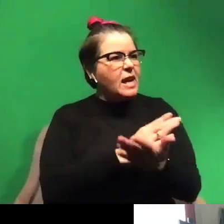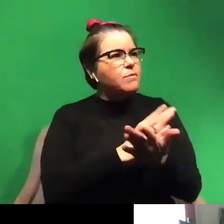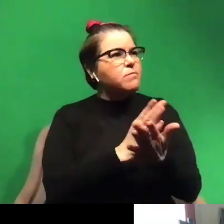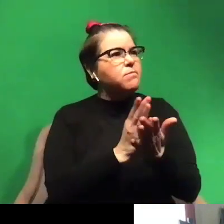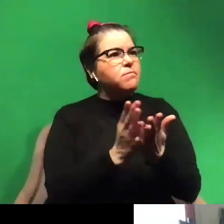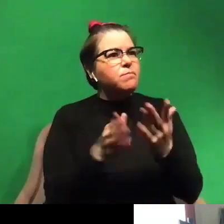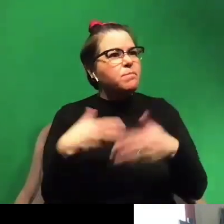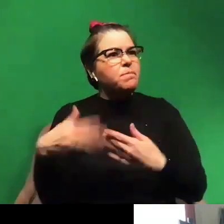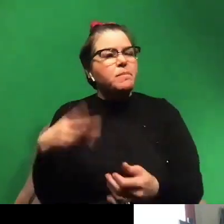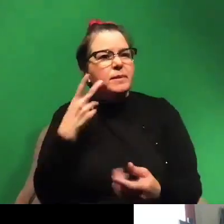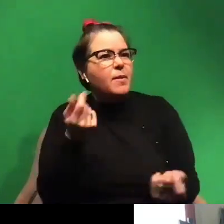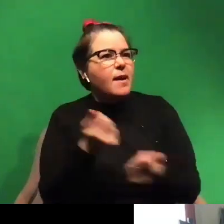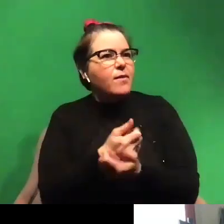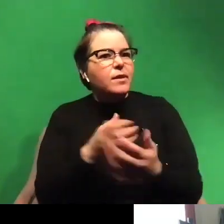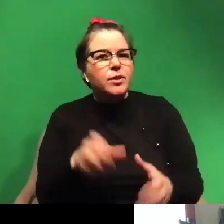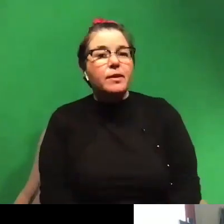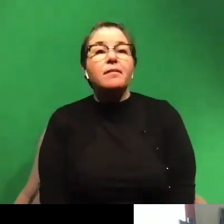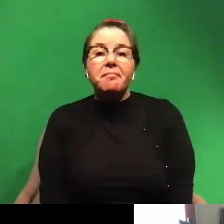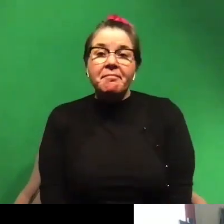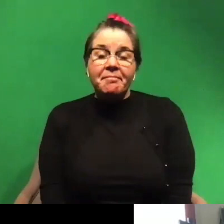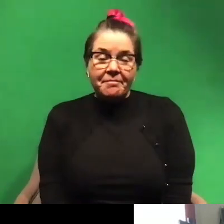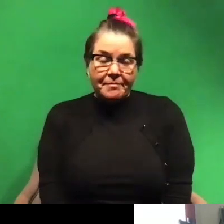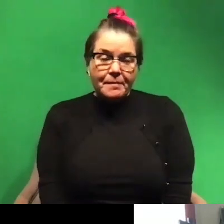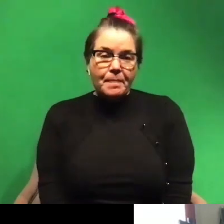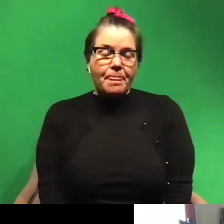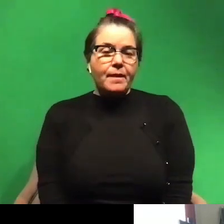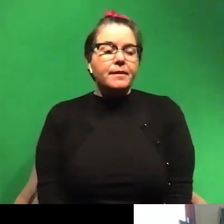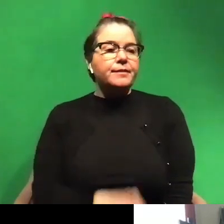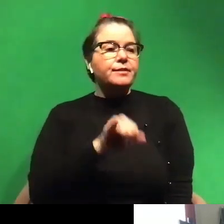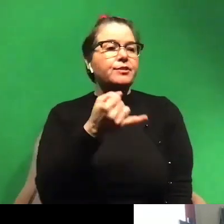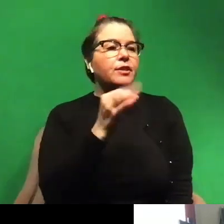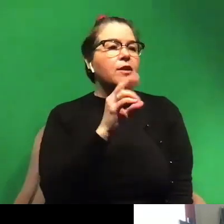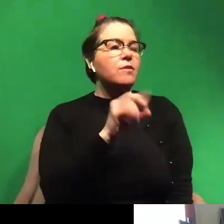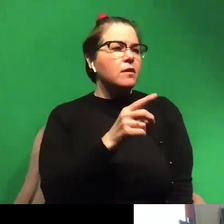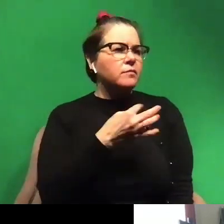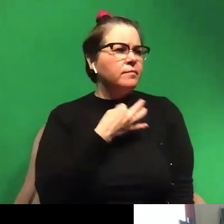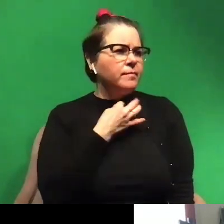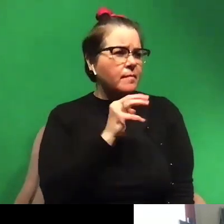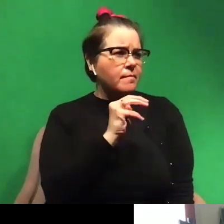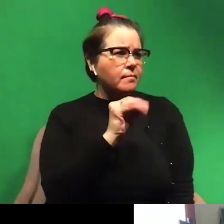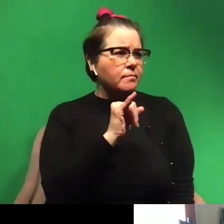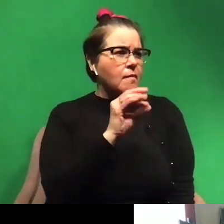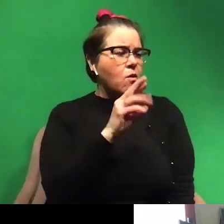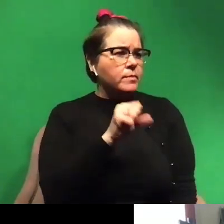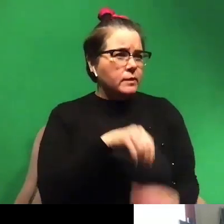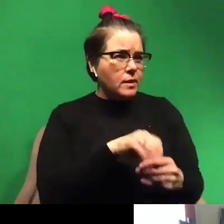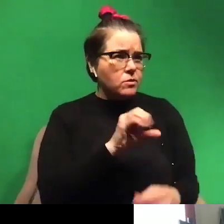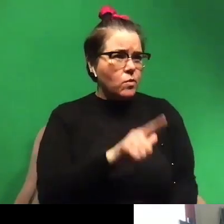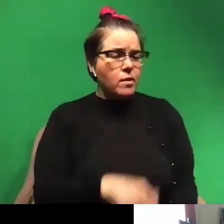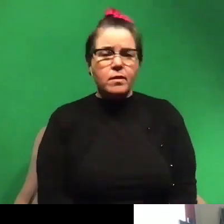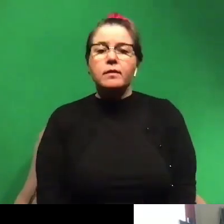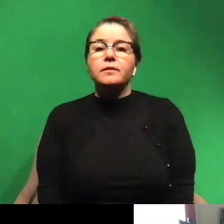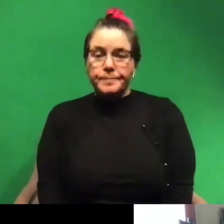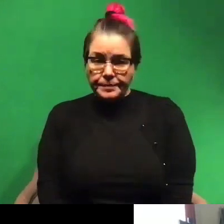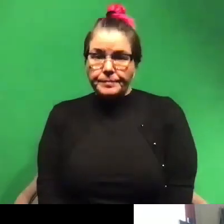everybody's doing. That's cool. Right? So J-Rob would like to know, are there microbes in the soil? Yes,